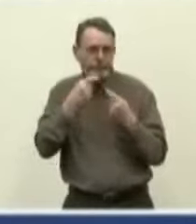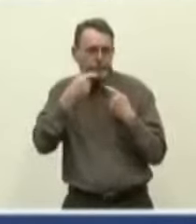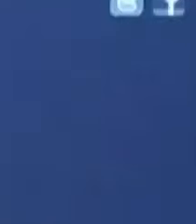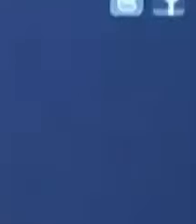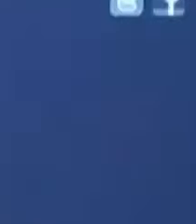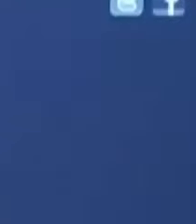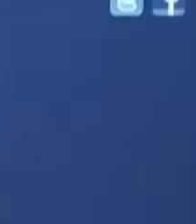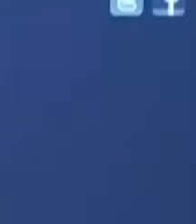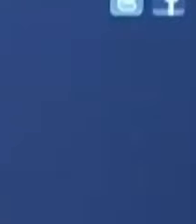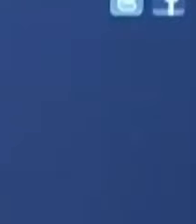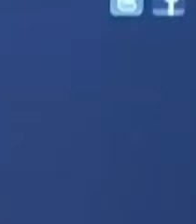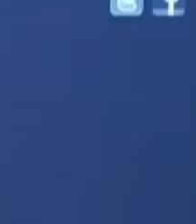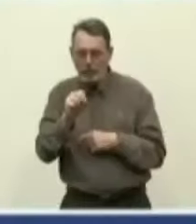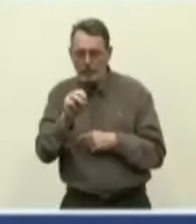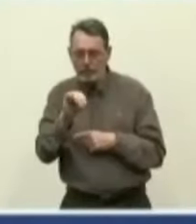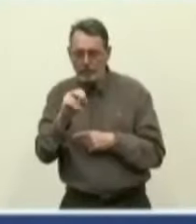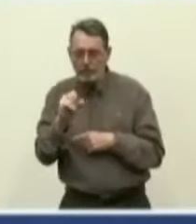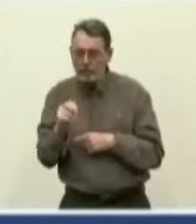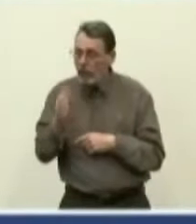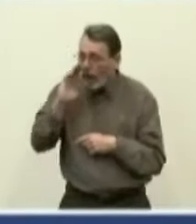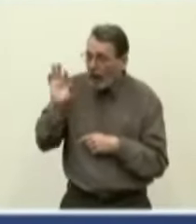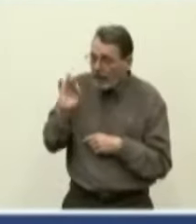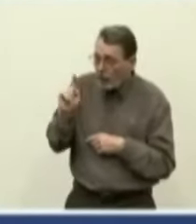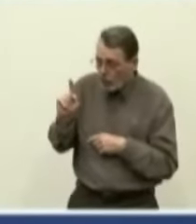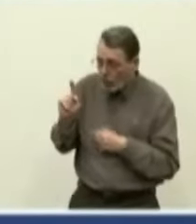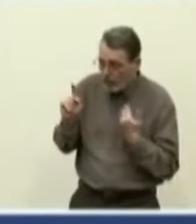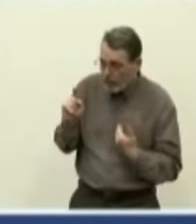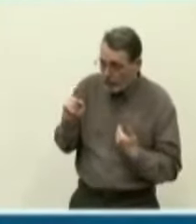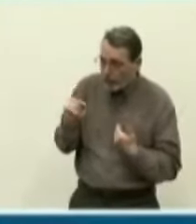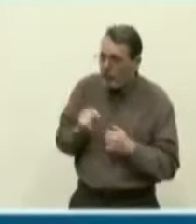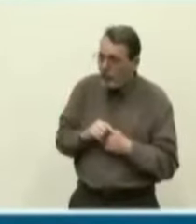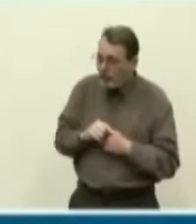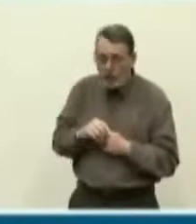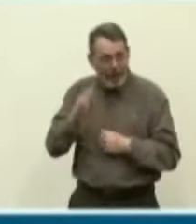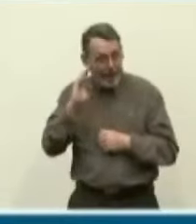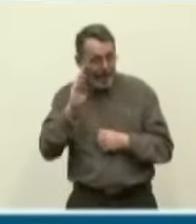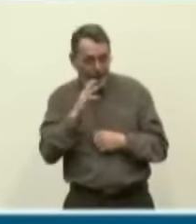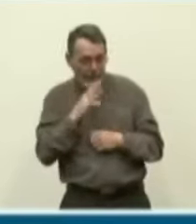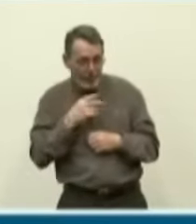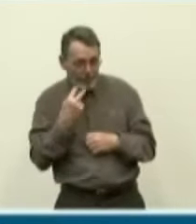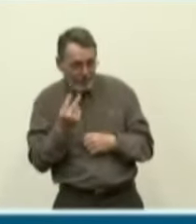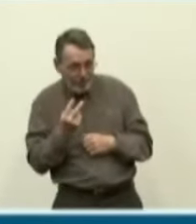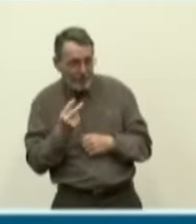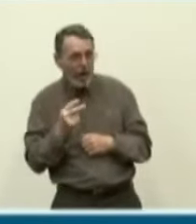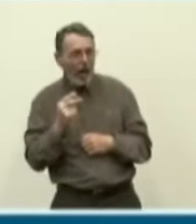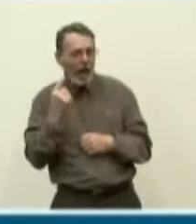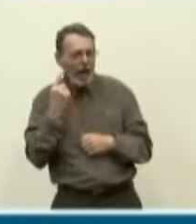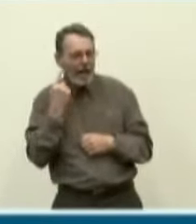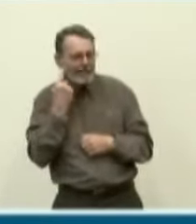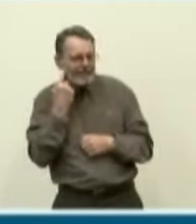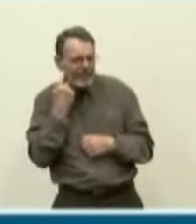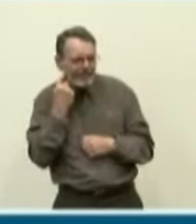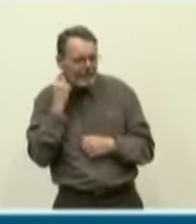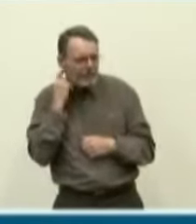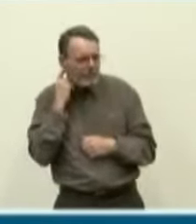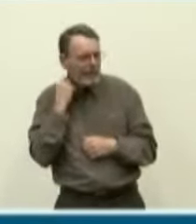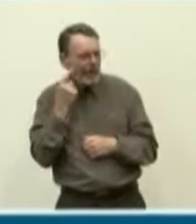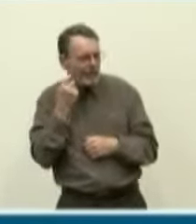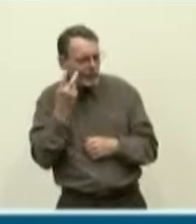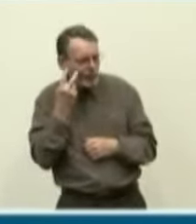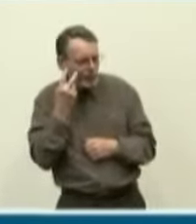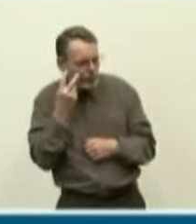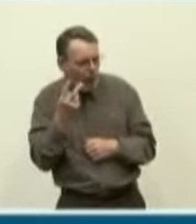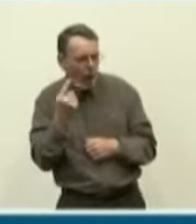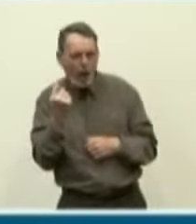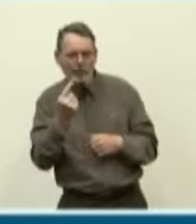Cisco 911, what's the exact location emergency? Hi there. I just saw a